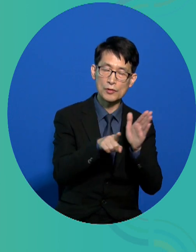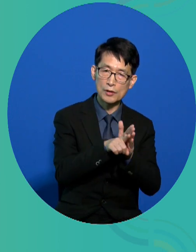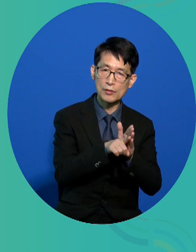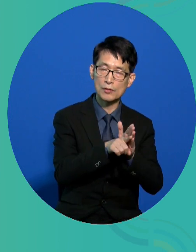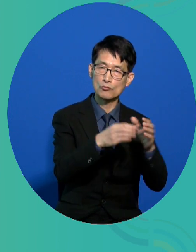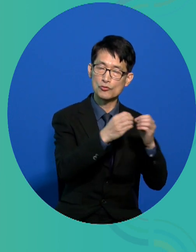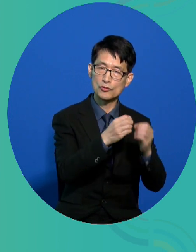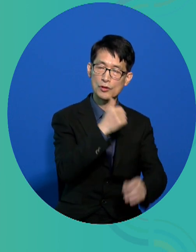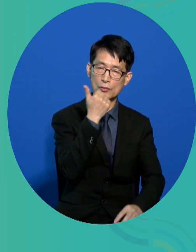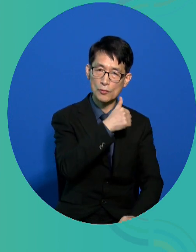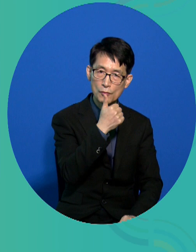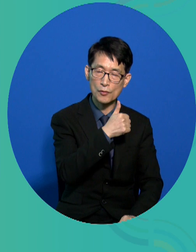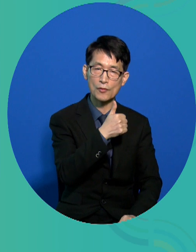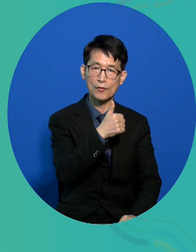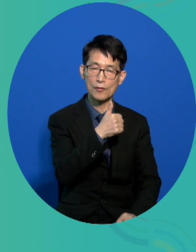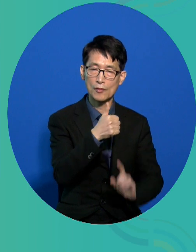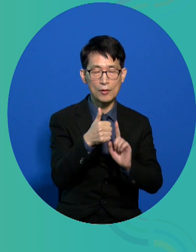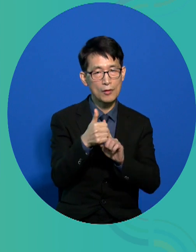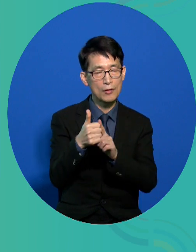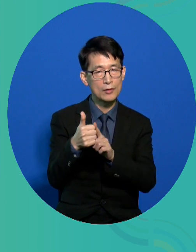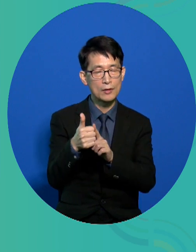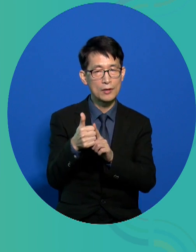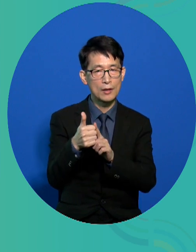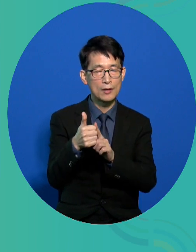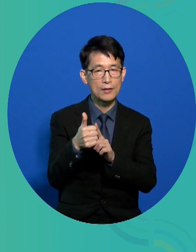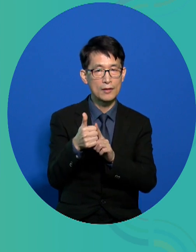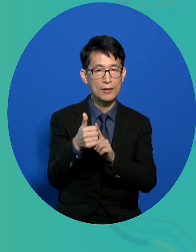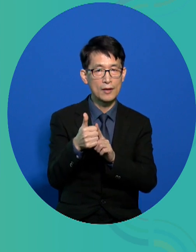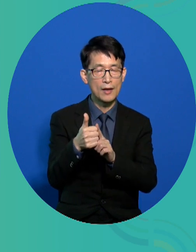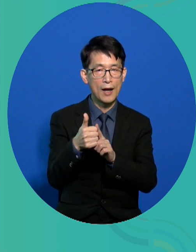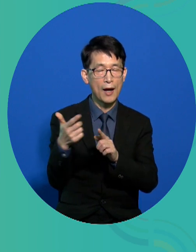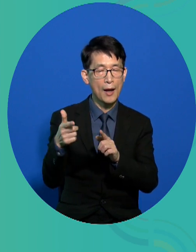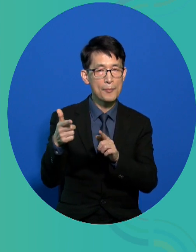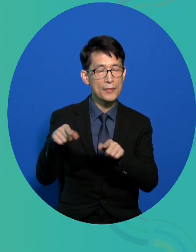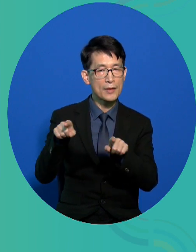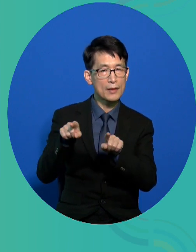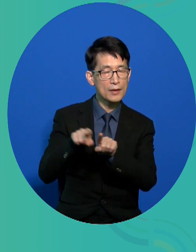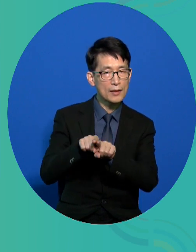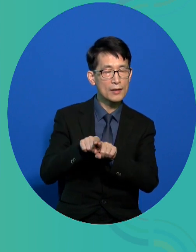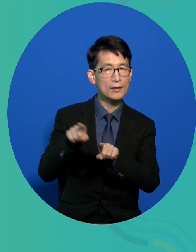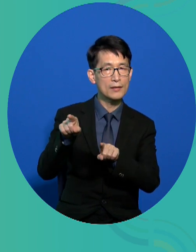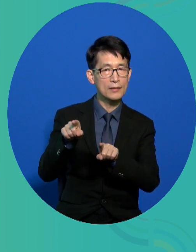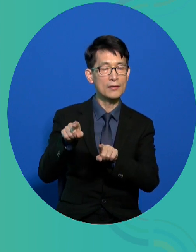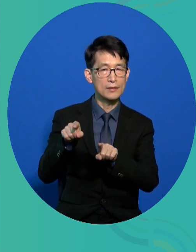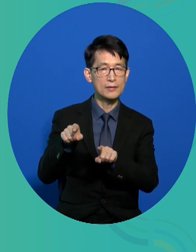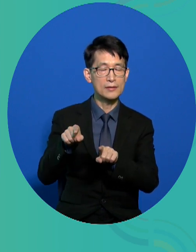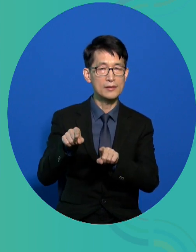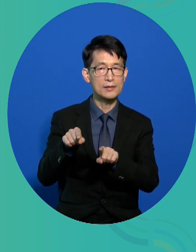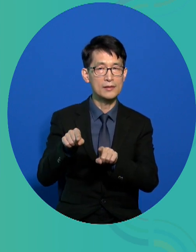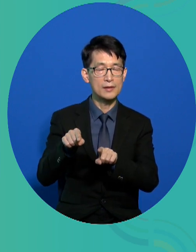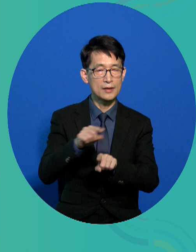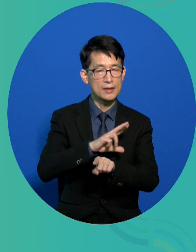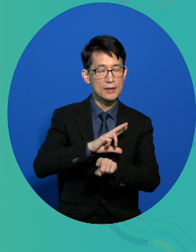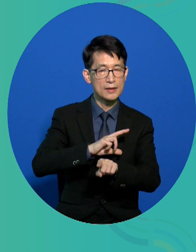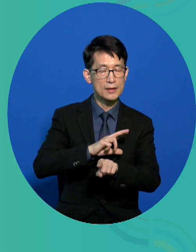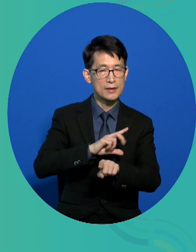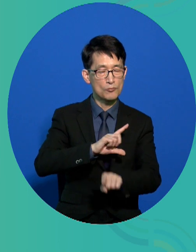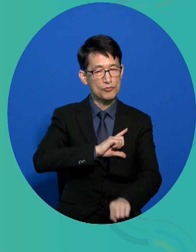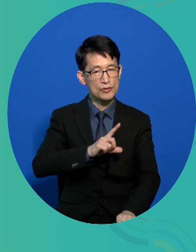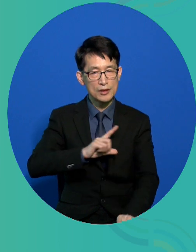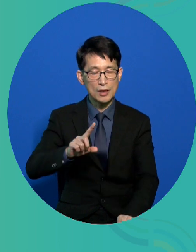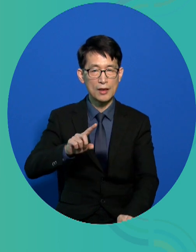the stenographers with stenography licenses in Korea to provide them with training and